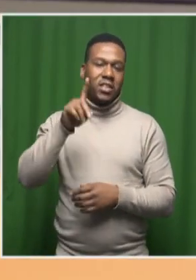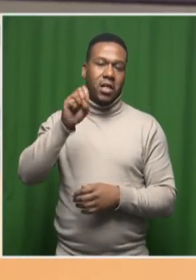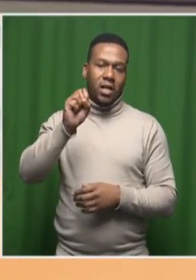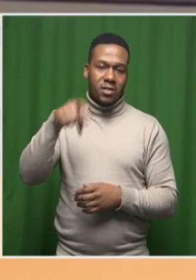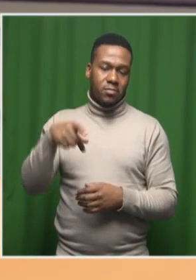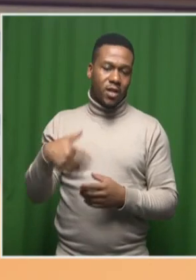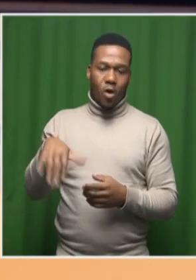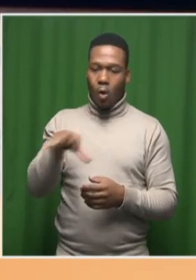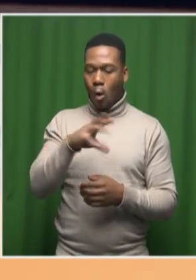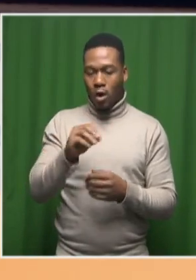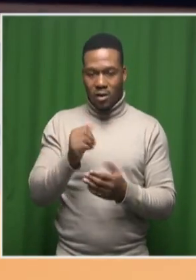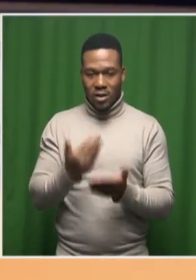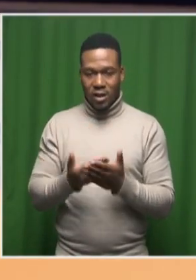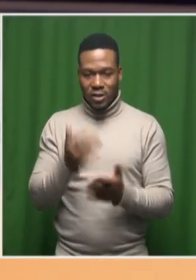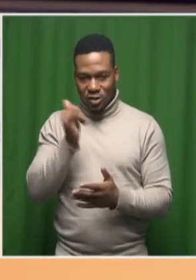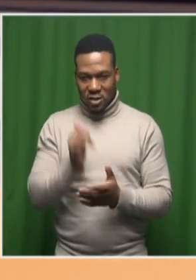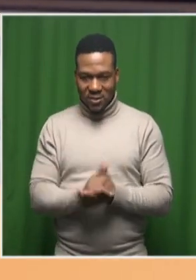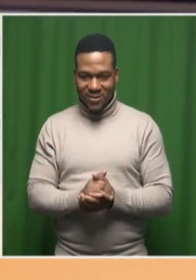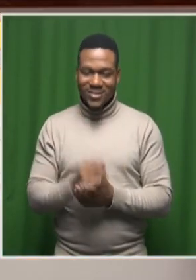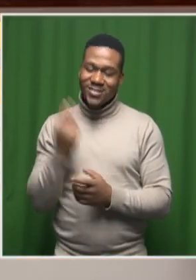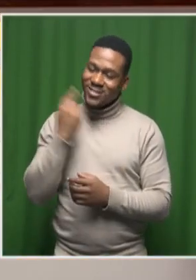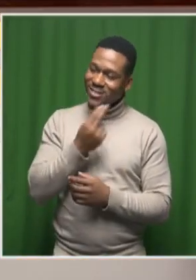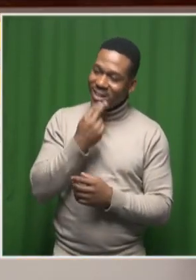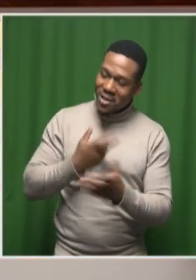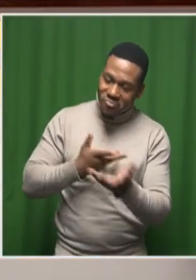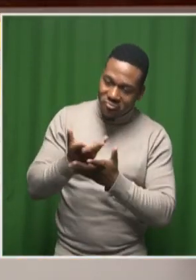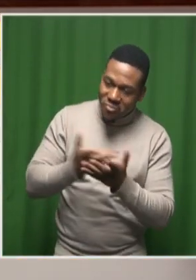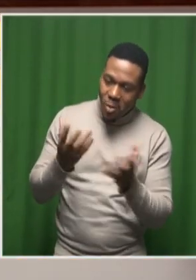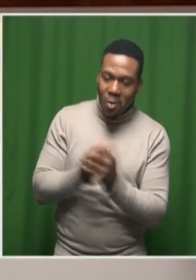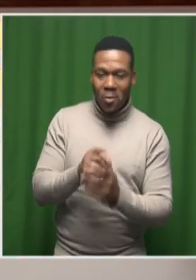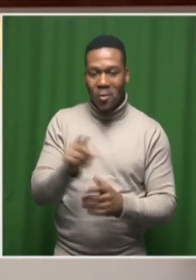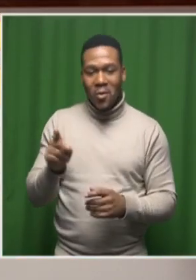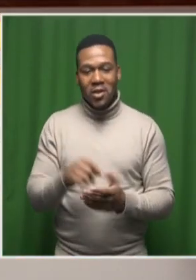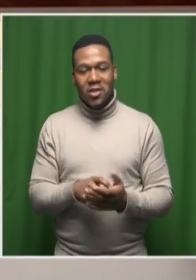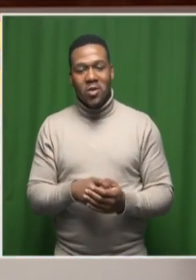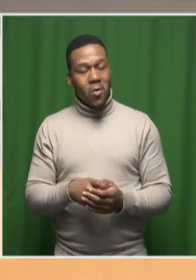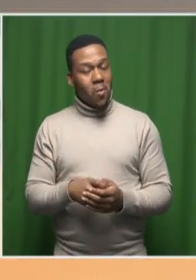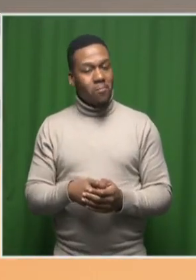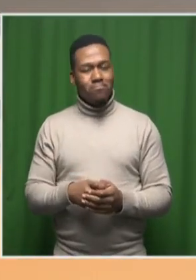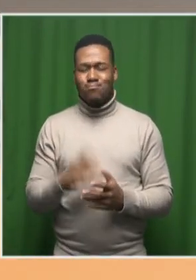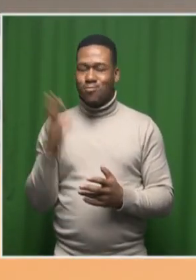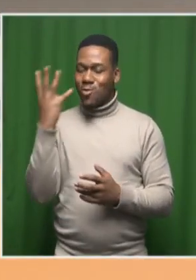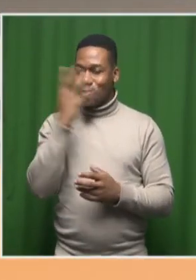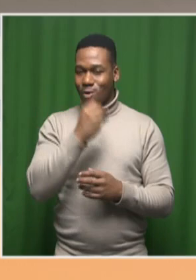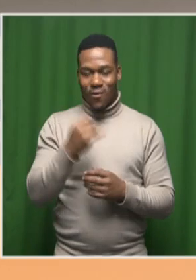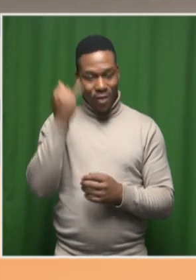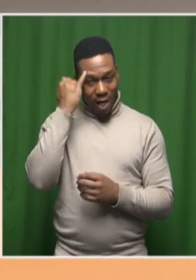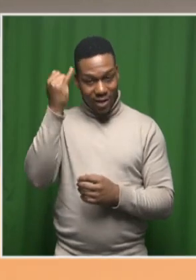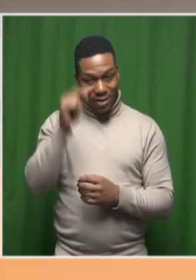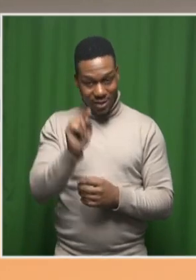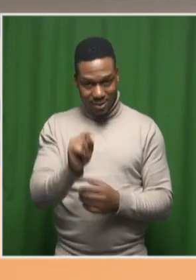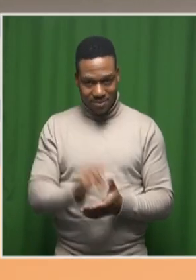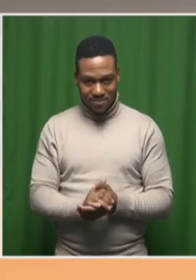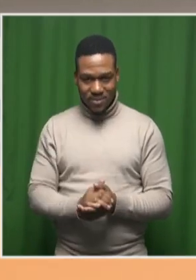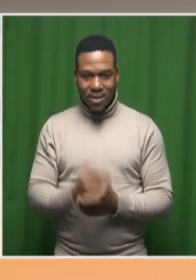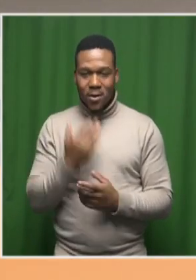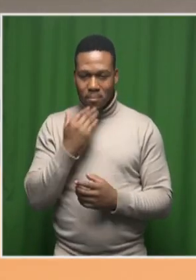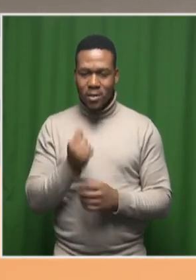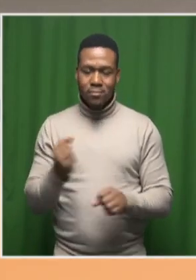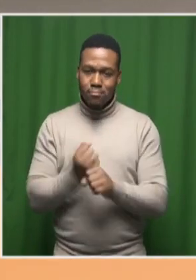All right. Basically all your DSPs. Heemal and Bianca, lovely chatting to you. Thank you. Thank you so much. This is such a brilliant innovation. Thank you so much for ensuring that